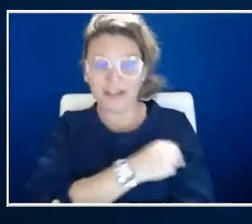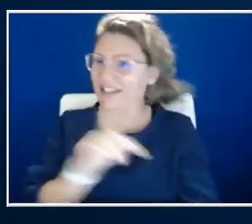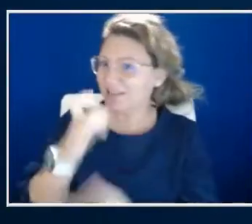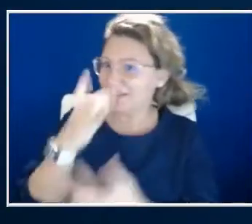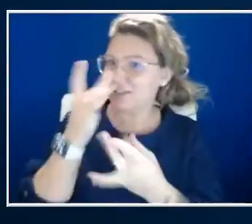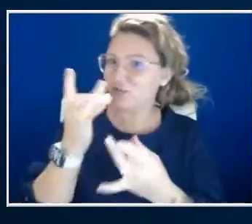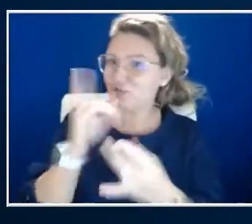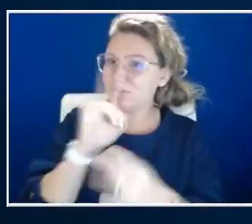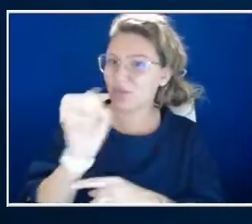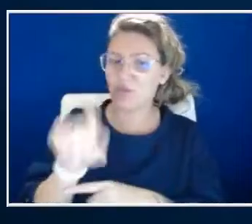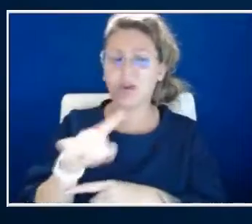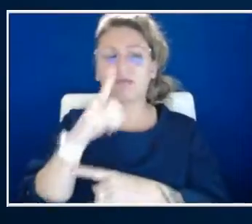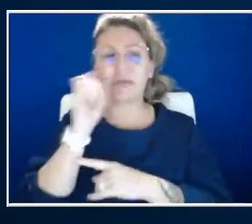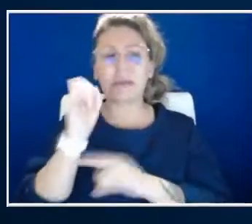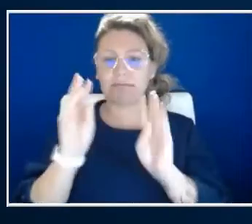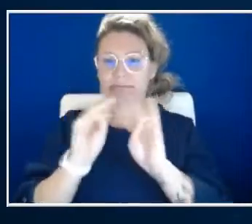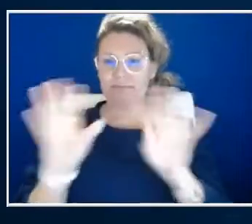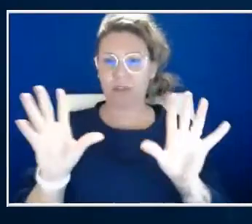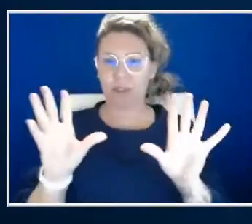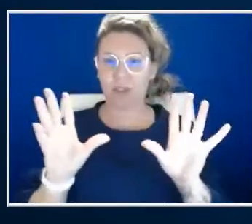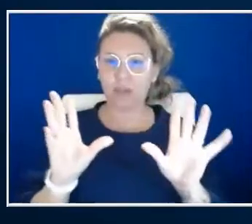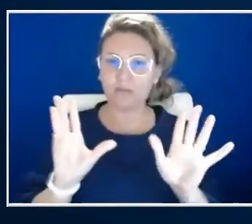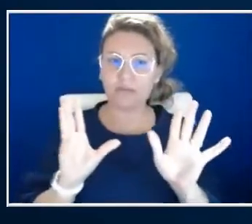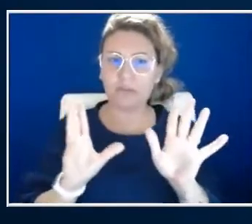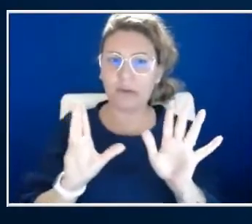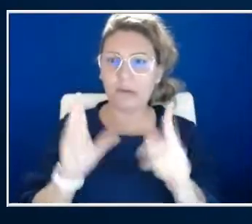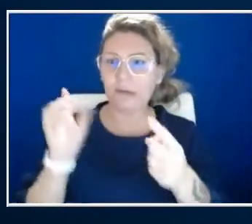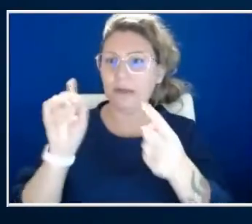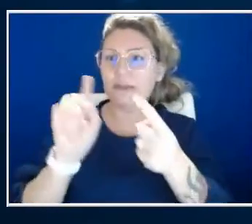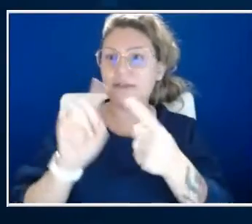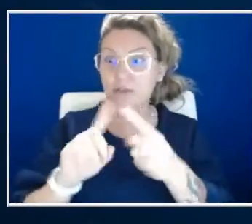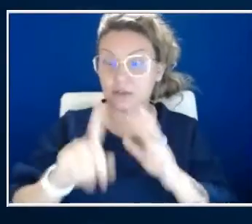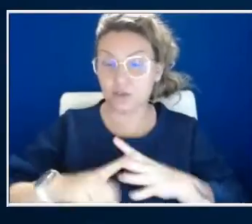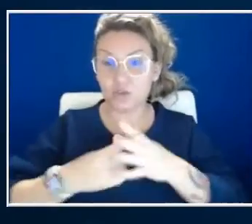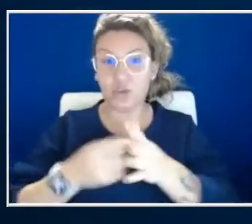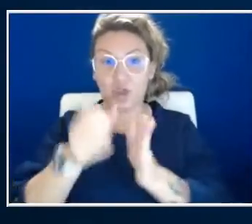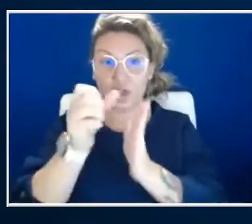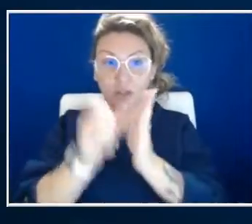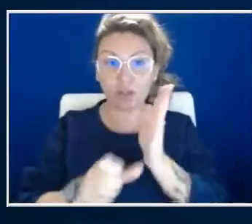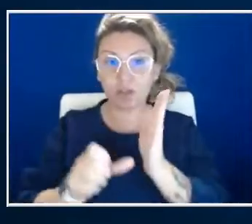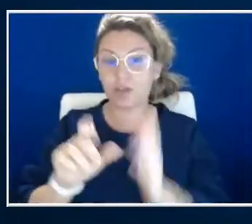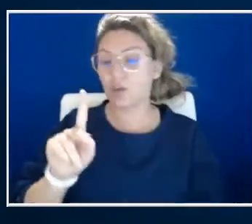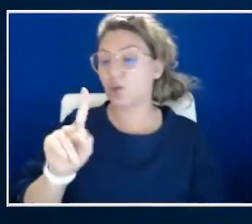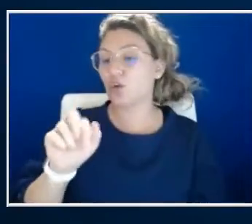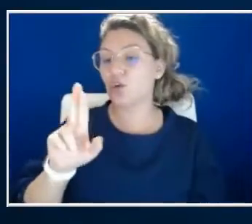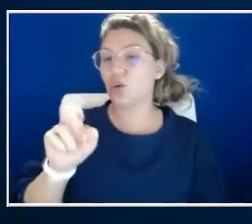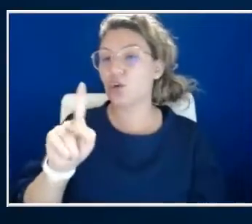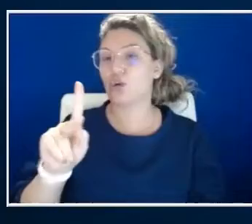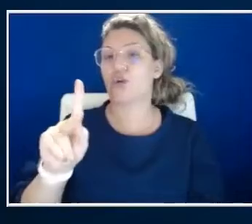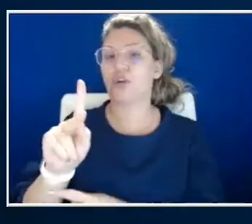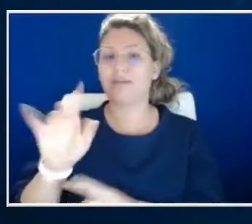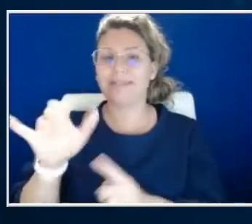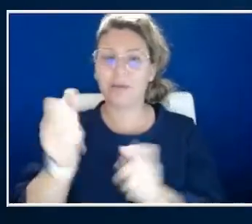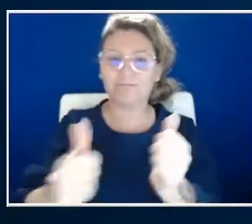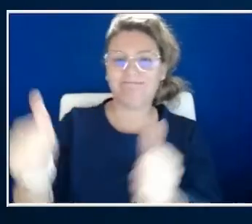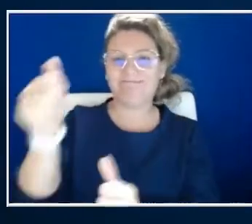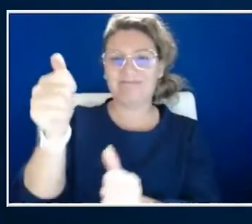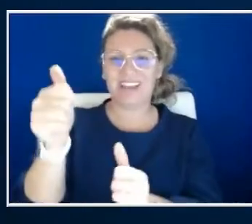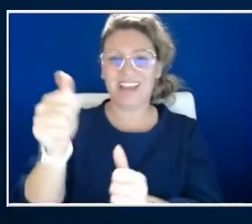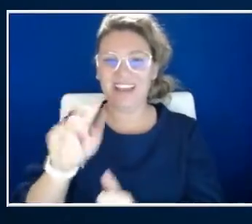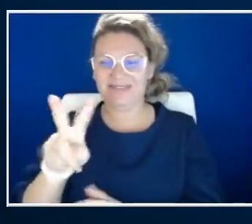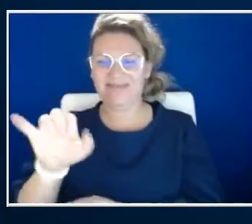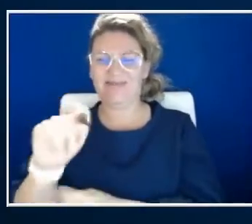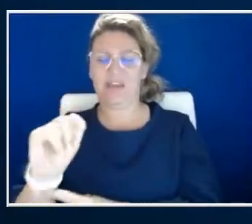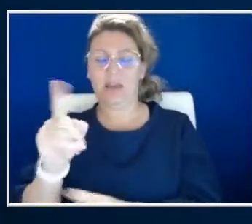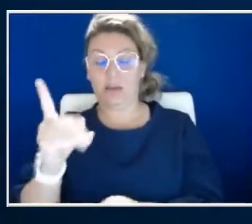because clearly up until we really started surgery, Kirk, the head veterinarian, really ran the show. I mean, he knows more